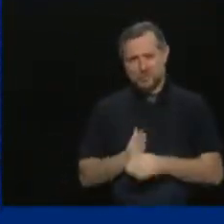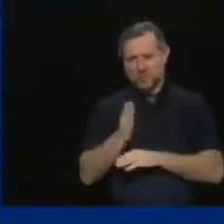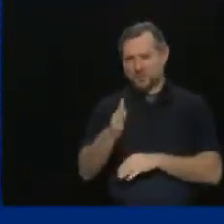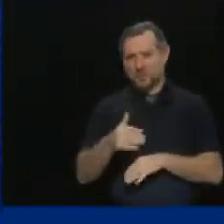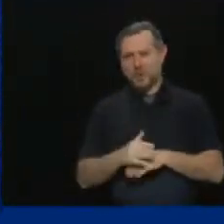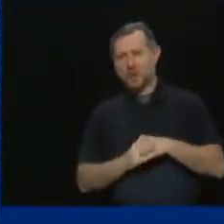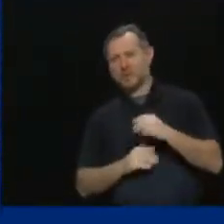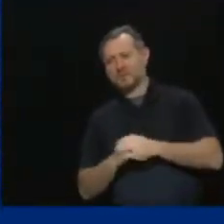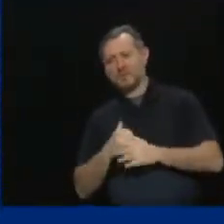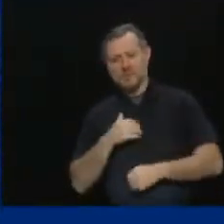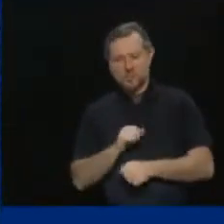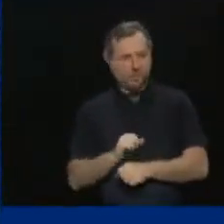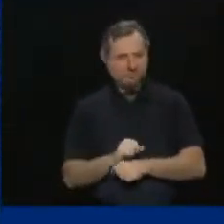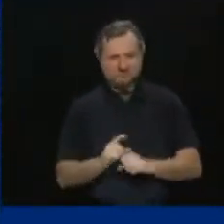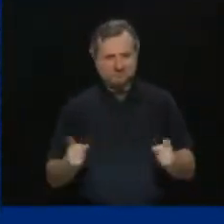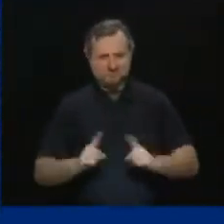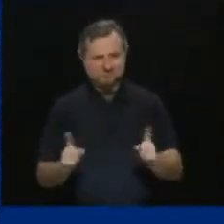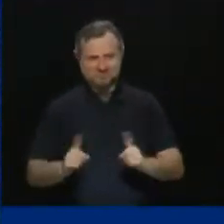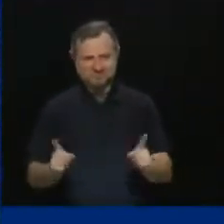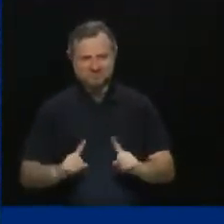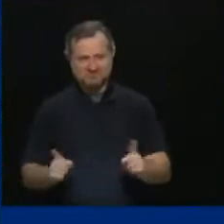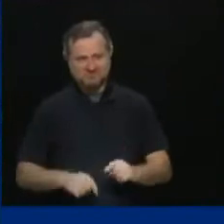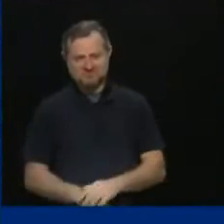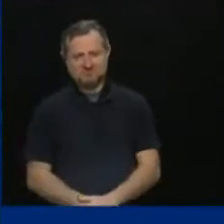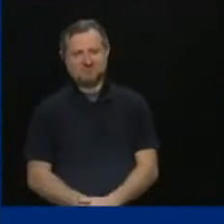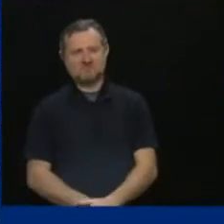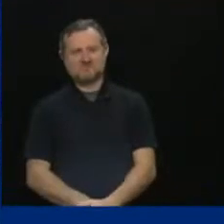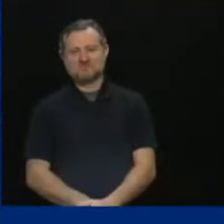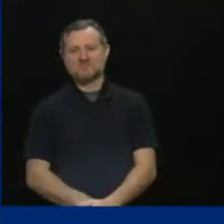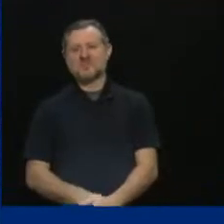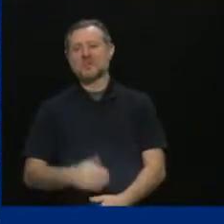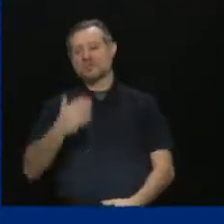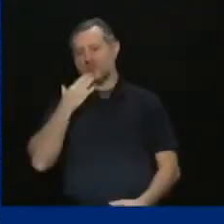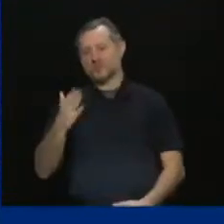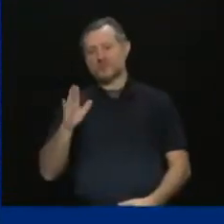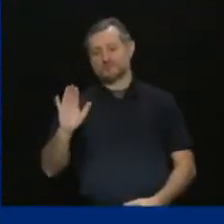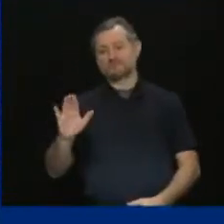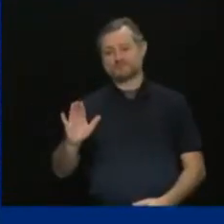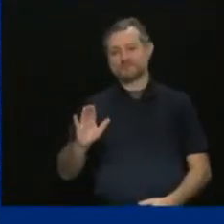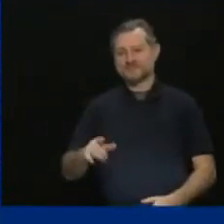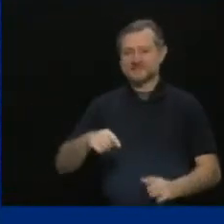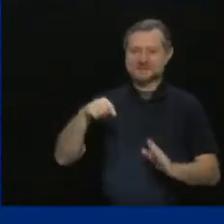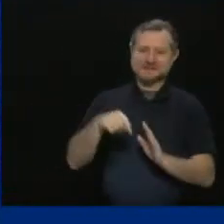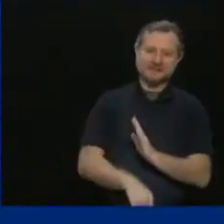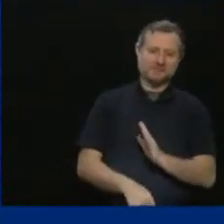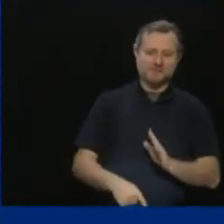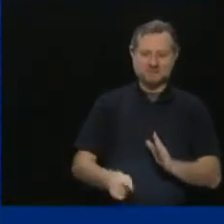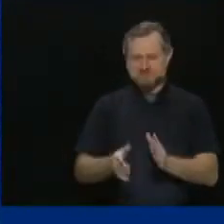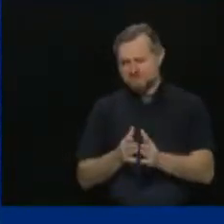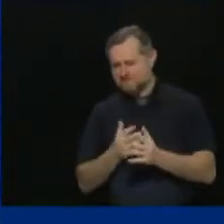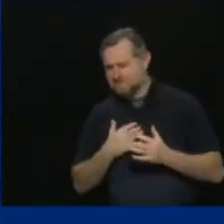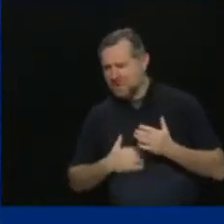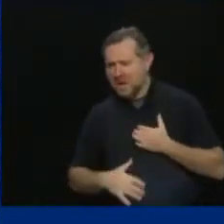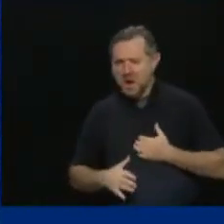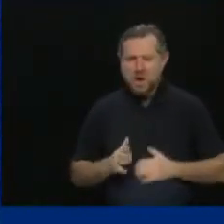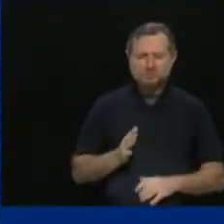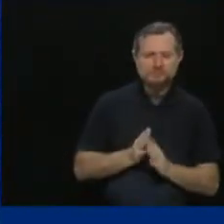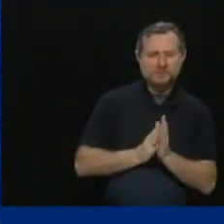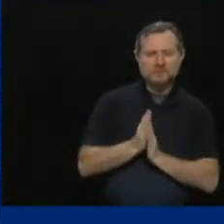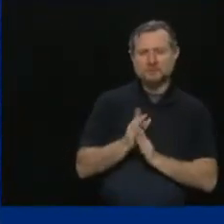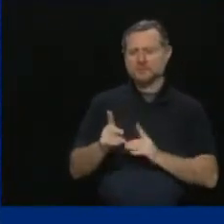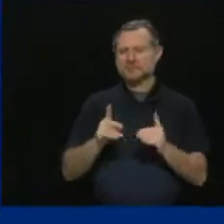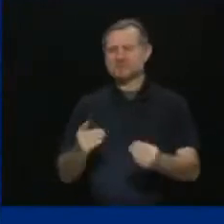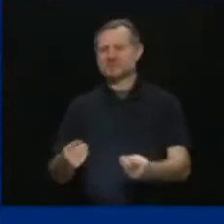Thank you for the depth of passion that you bring to this, Cassandra, the people that you've inspired. Your words are so